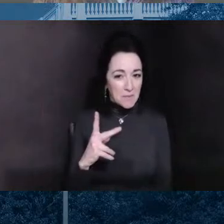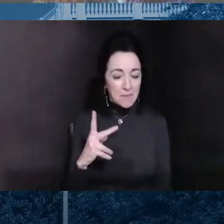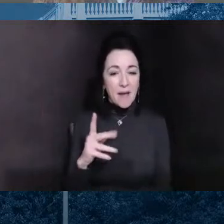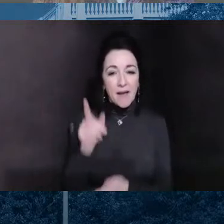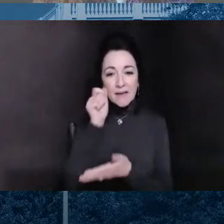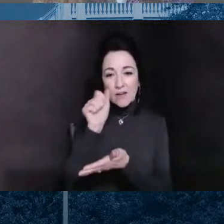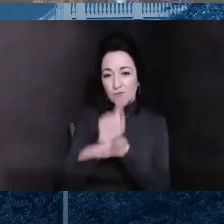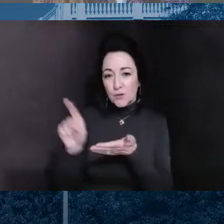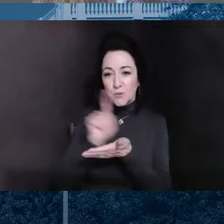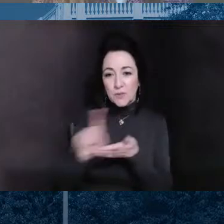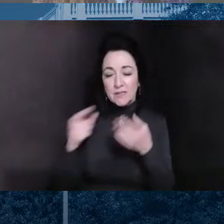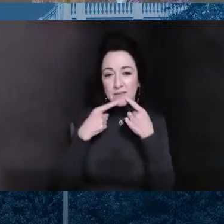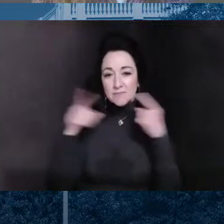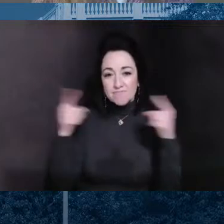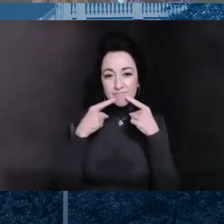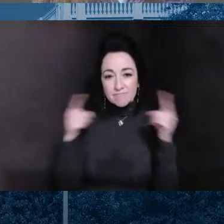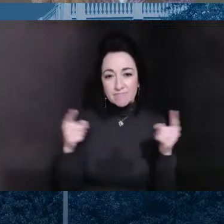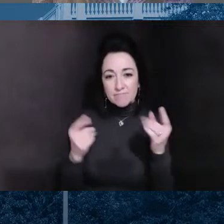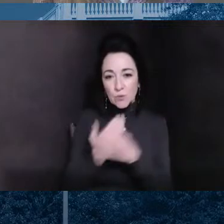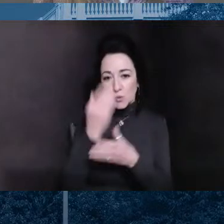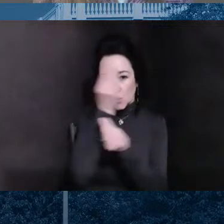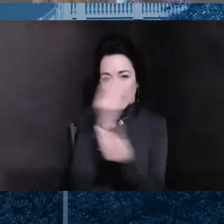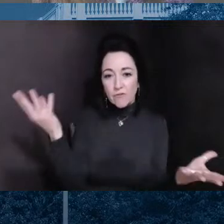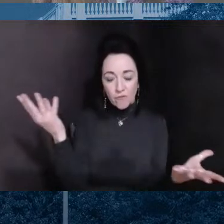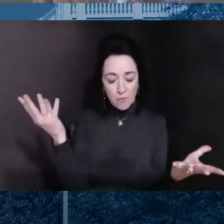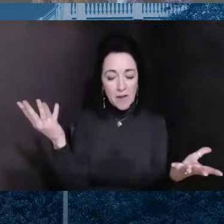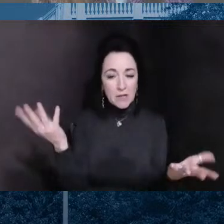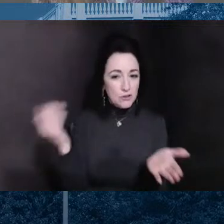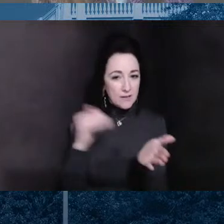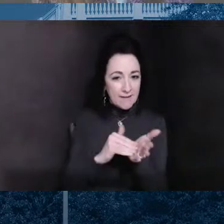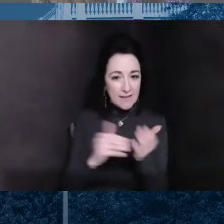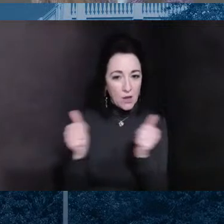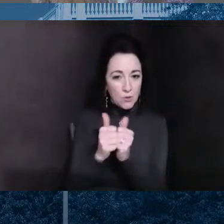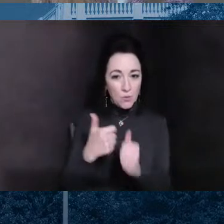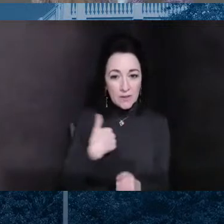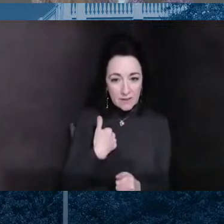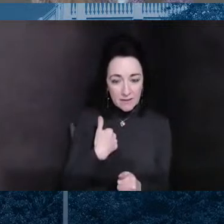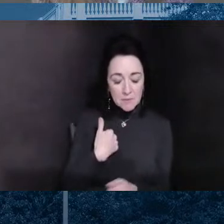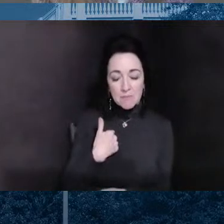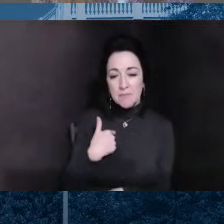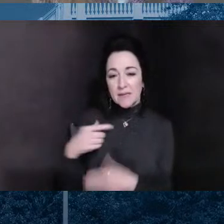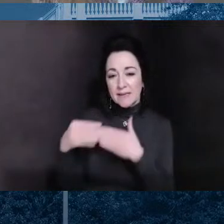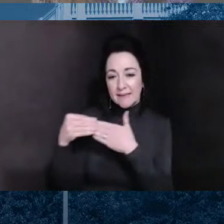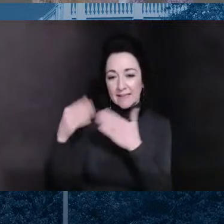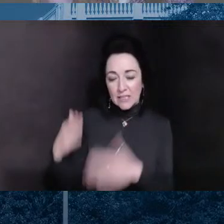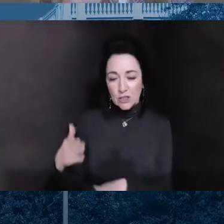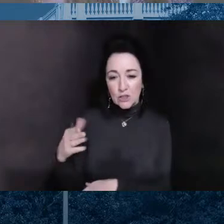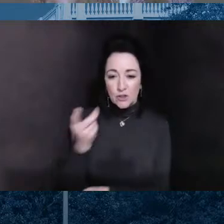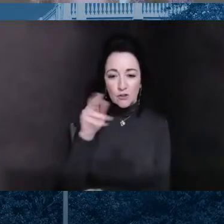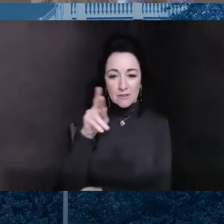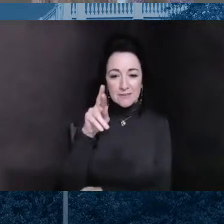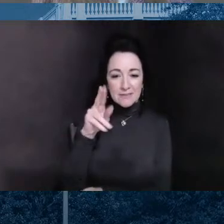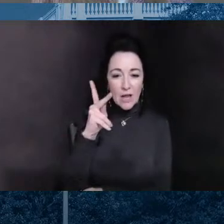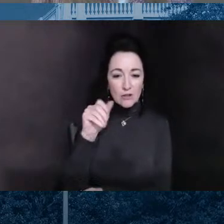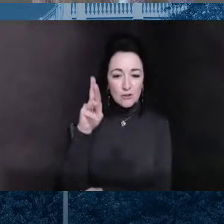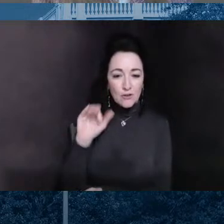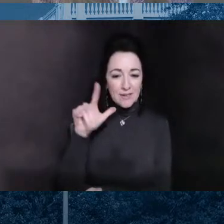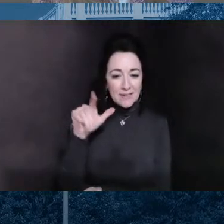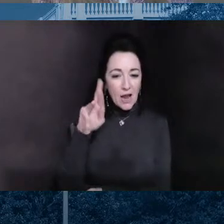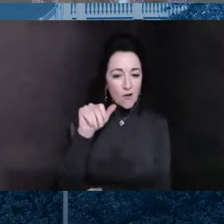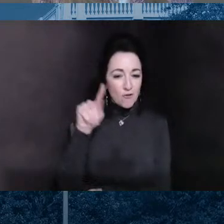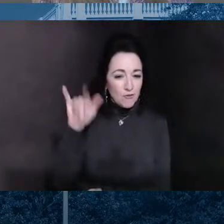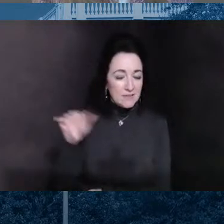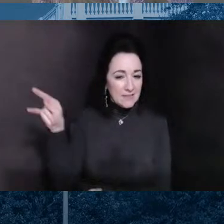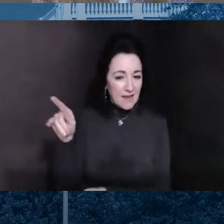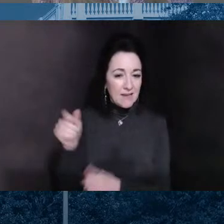to COVID-19. I'm joined here once again by the leaders of our team, Dr. Carol Rattay, the Director of the Division of Public